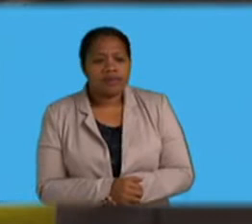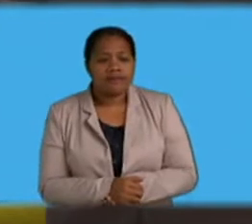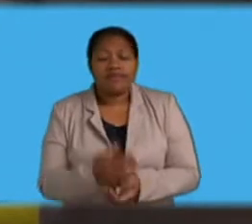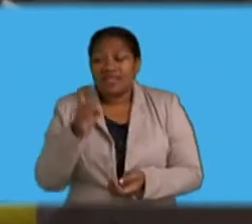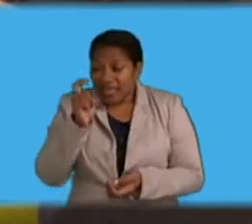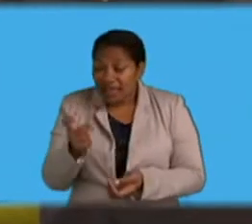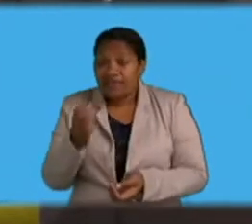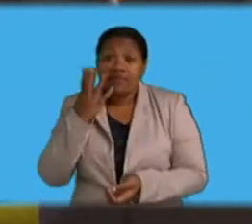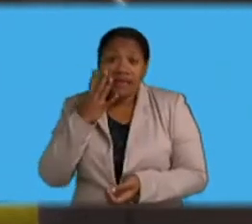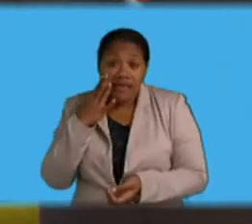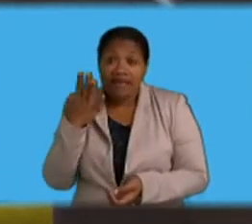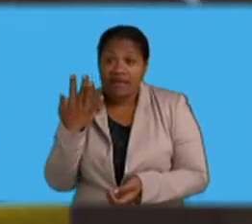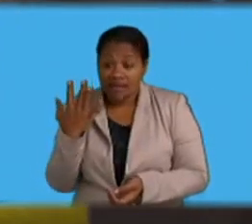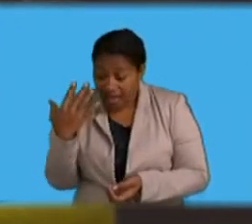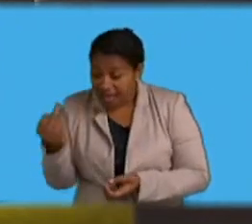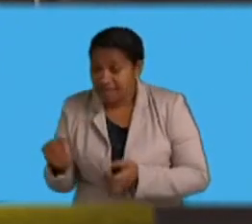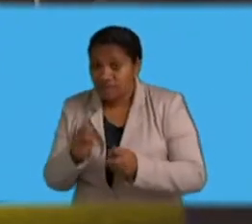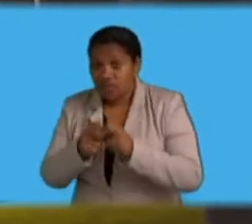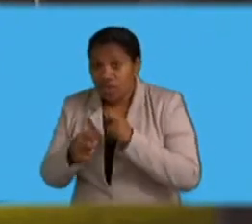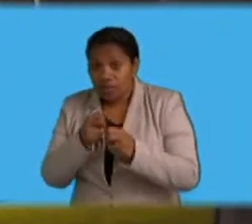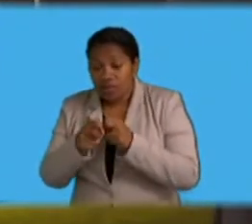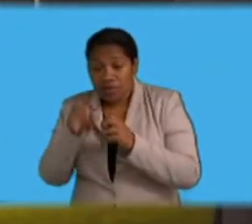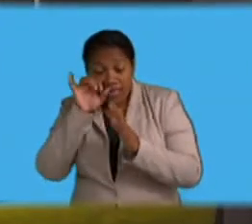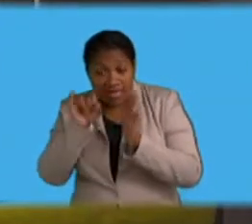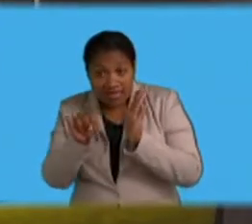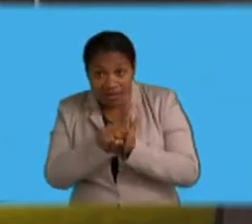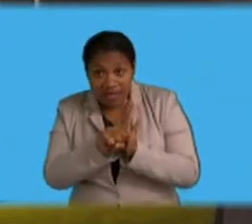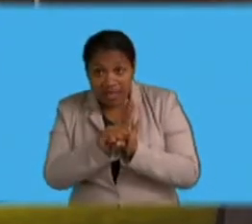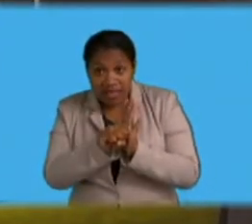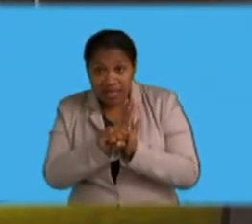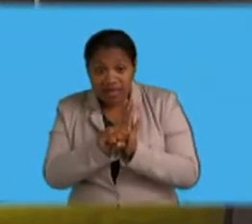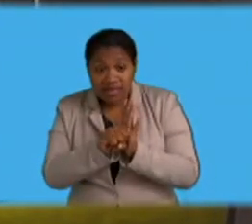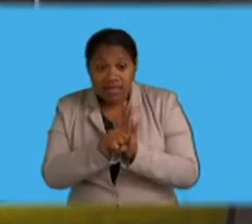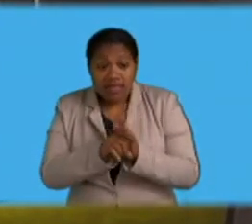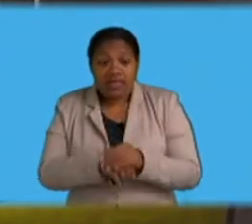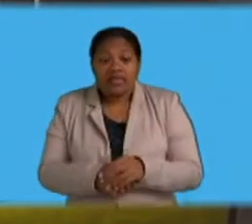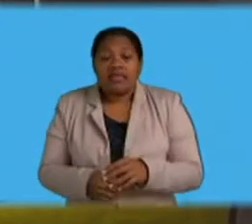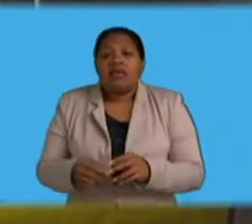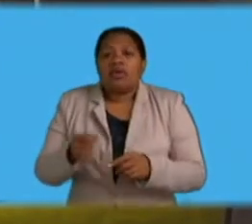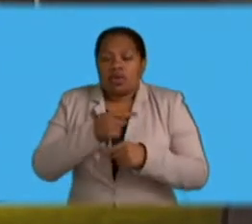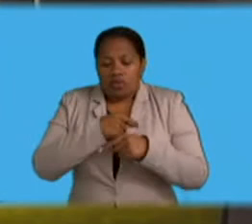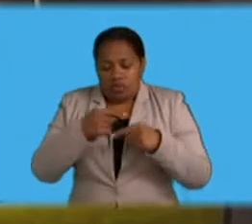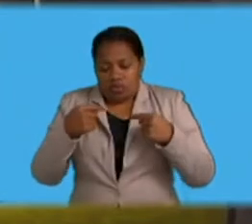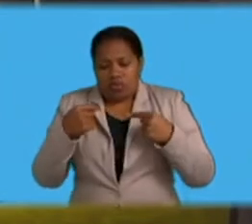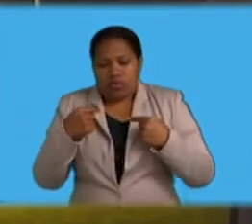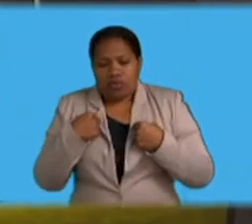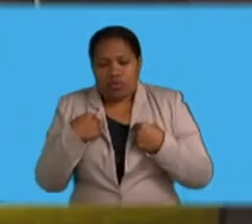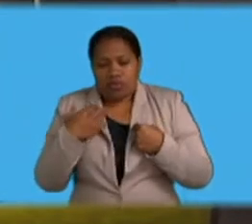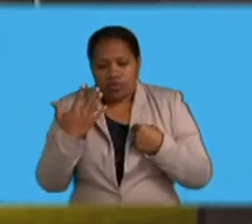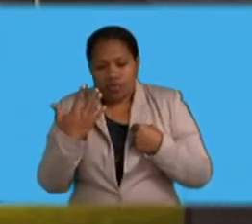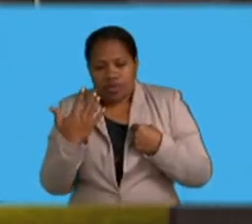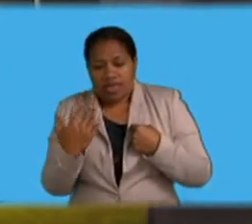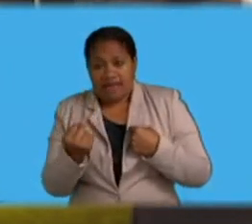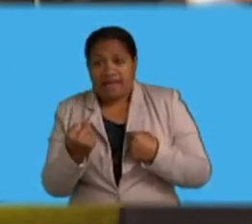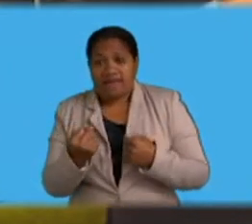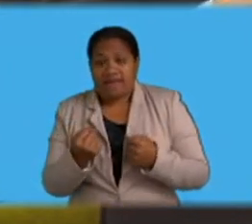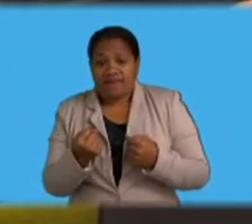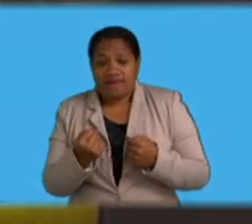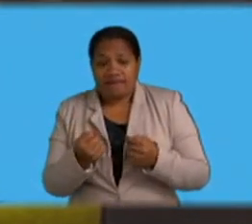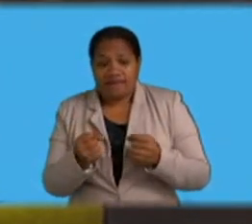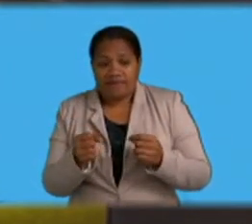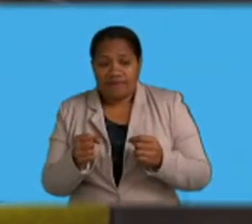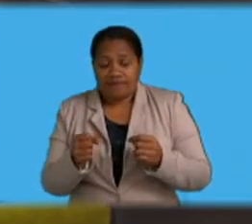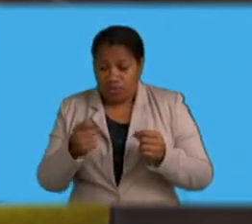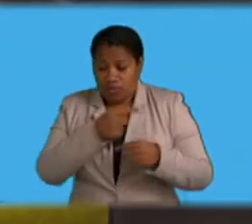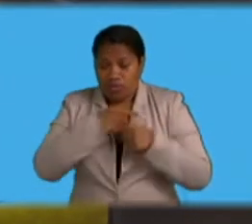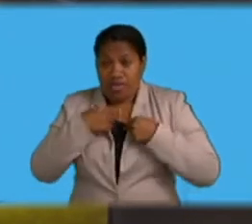identified, if a particular ministry may not be doing the right thing, we have a centrally located administrative arm that actually oversees